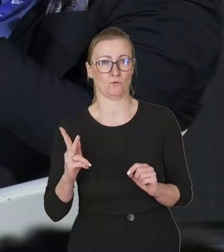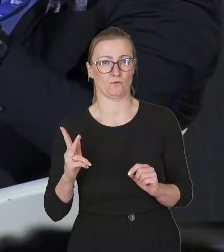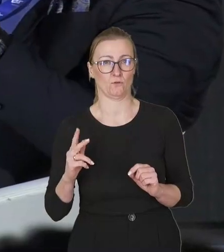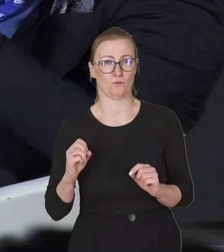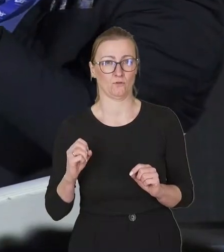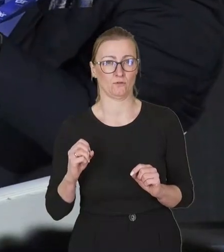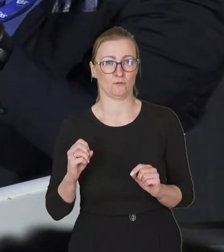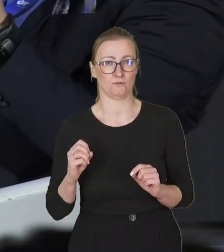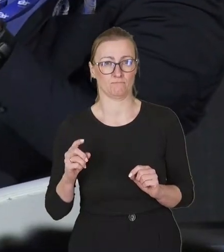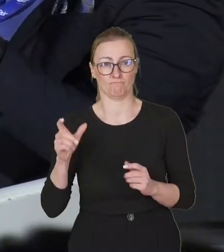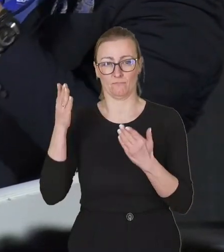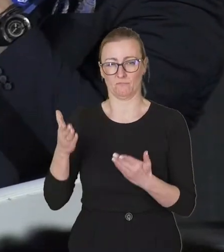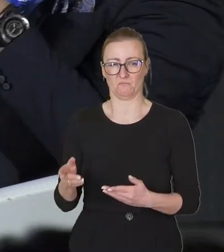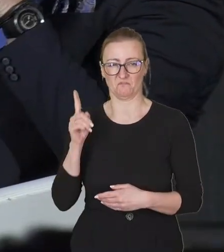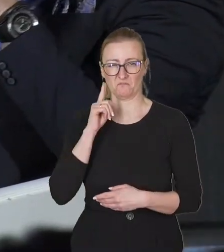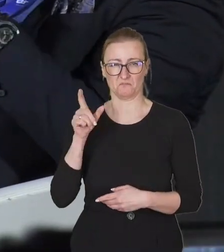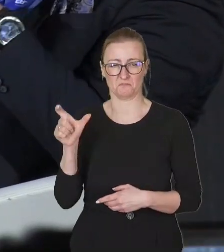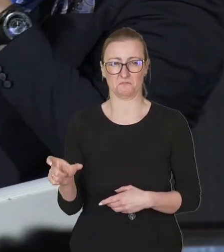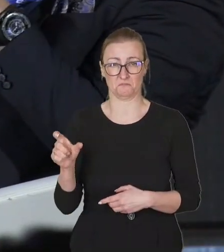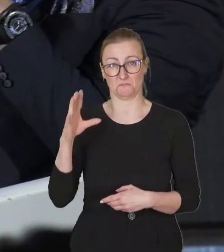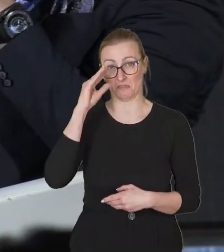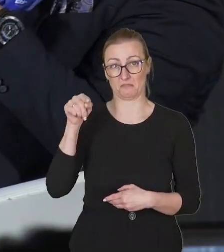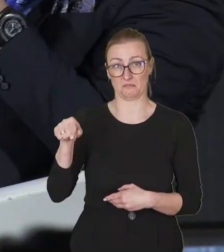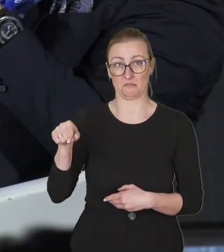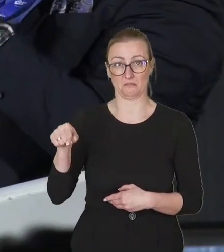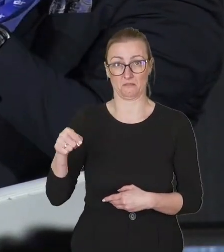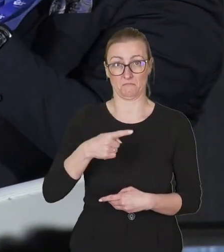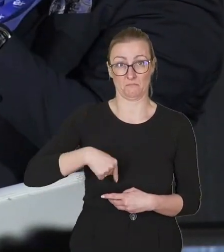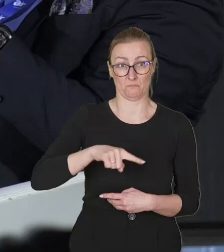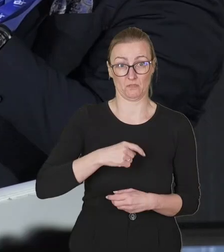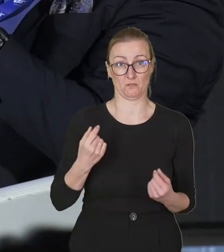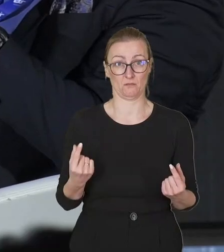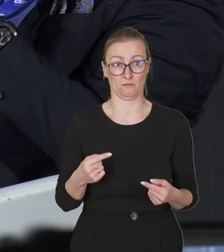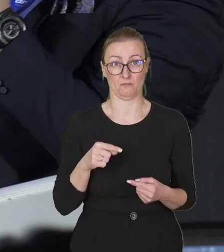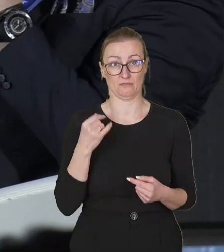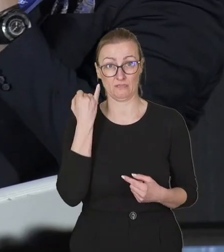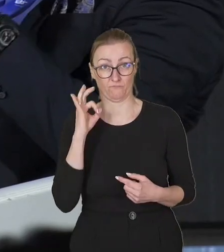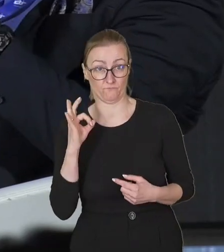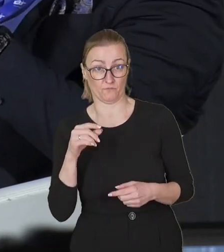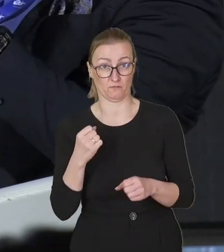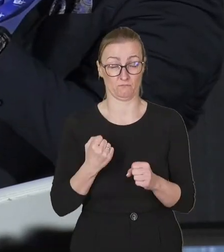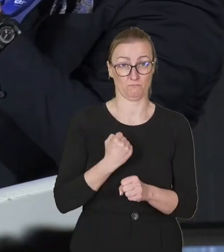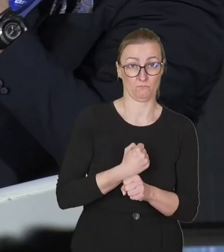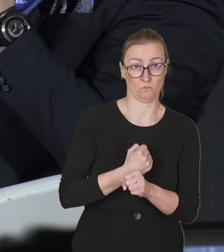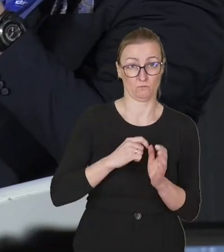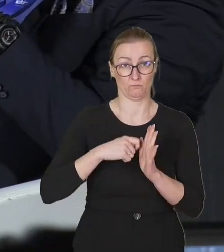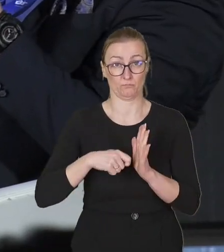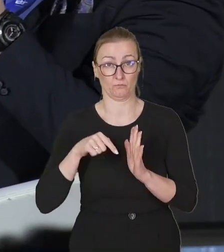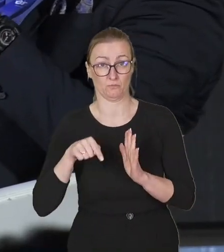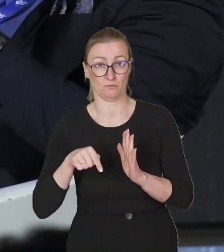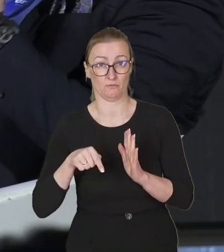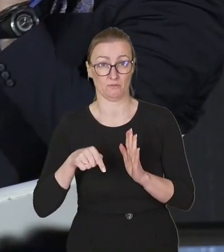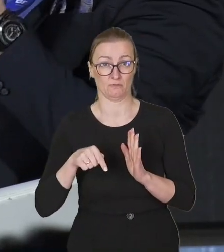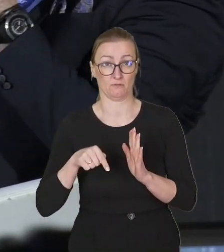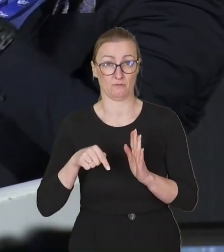brownfields or greenfields for investors, we should be very careful to avoid the situation